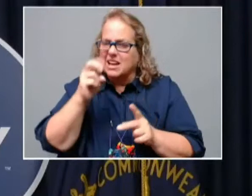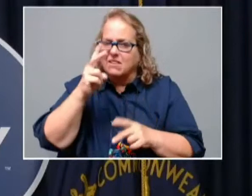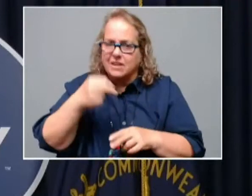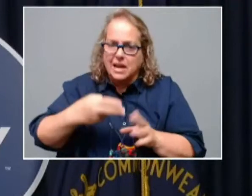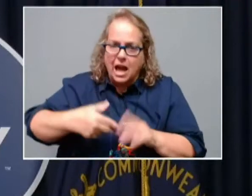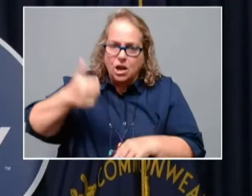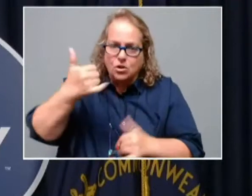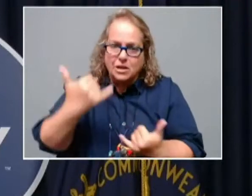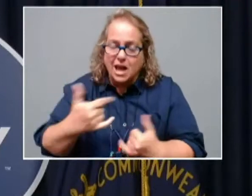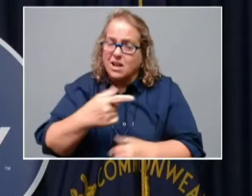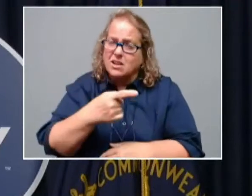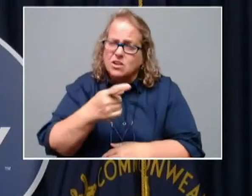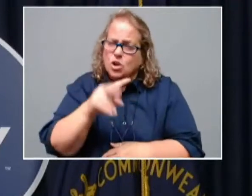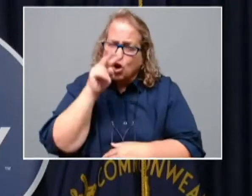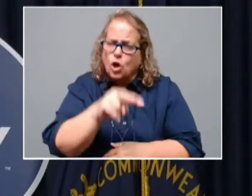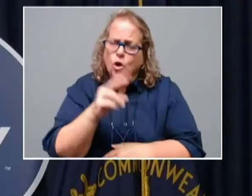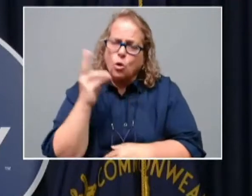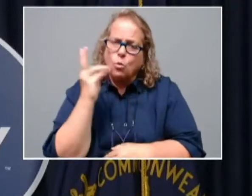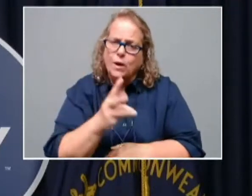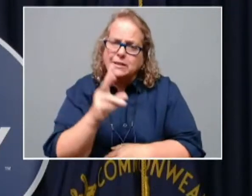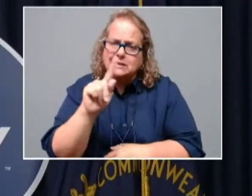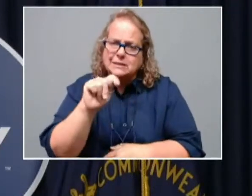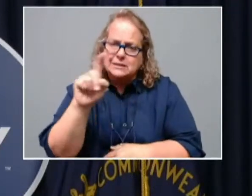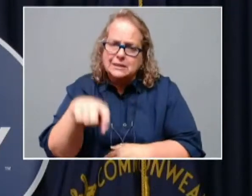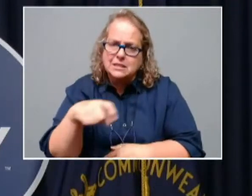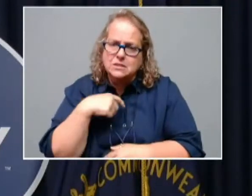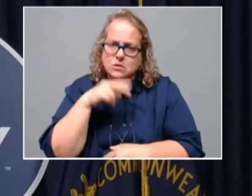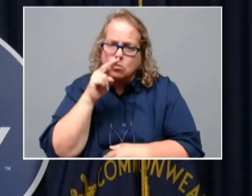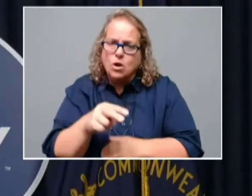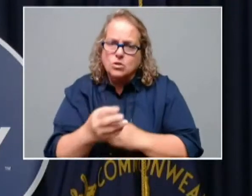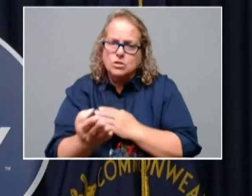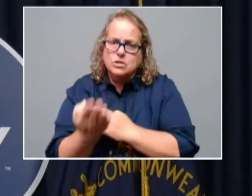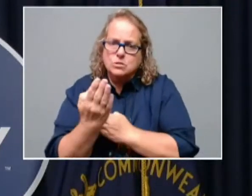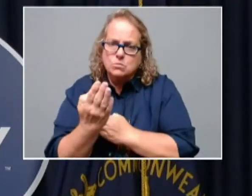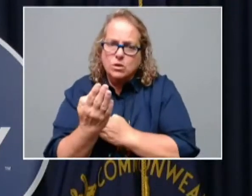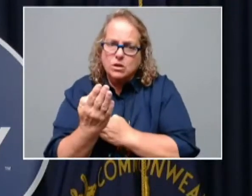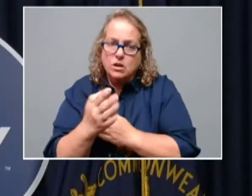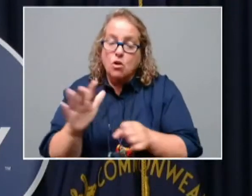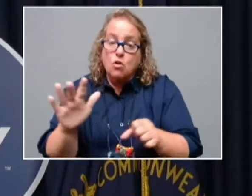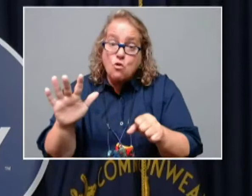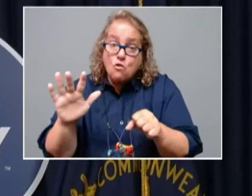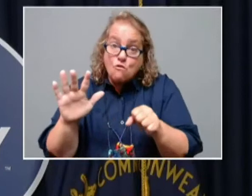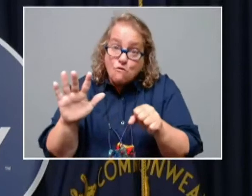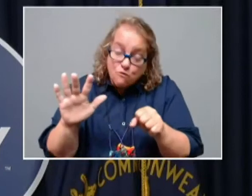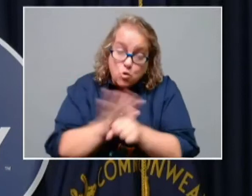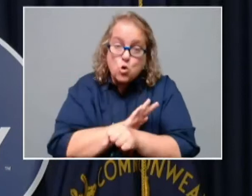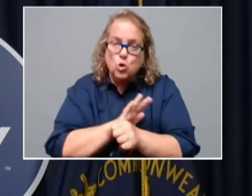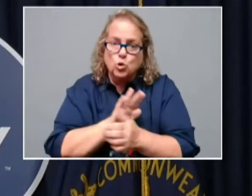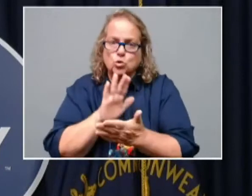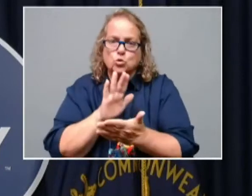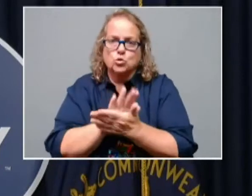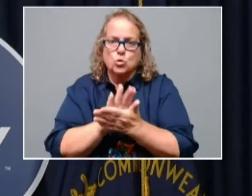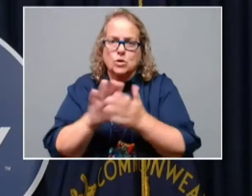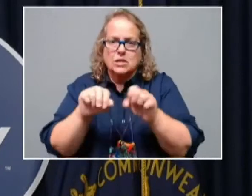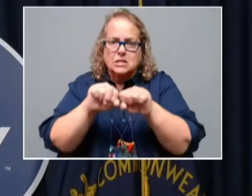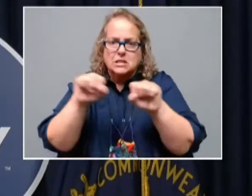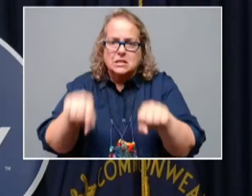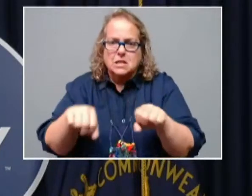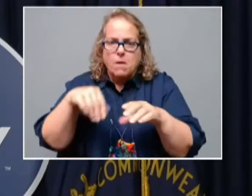Texas, and I was watching this morning. They have an entire school system under quarantine.